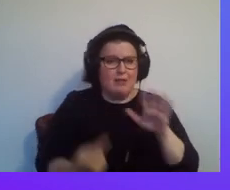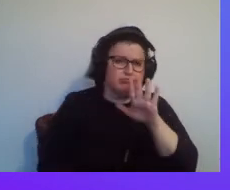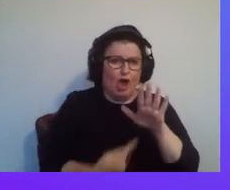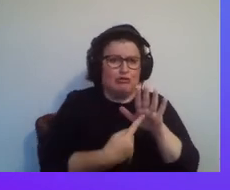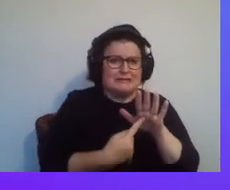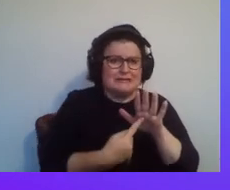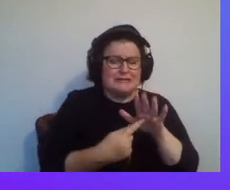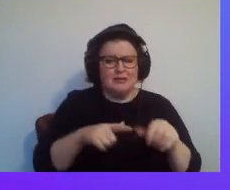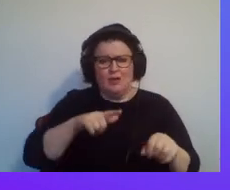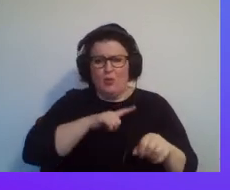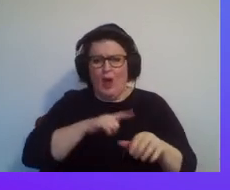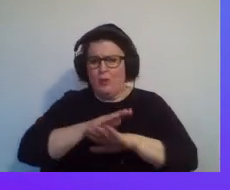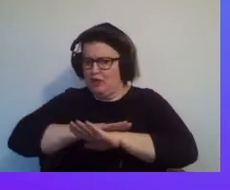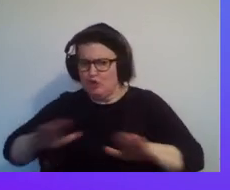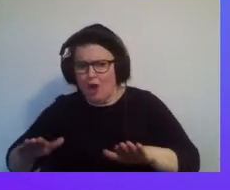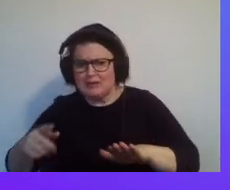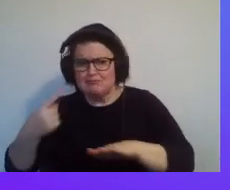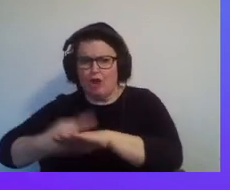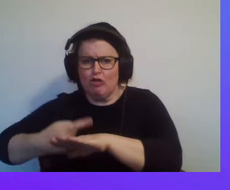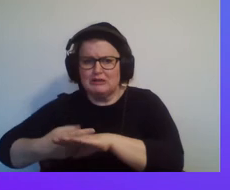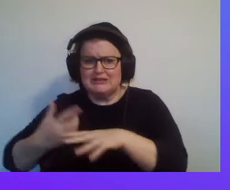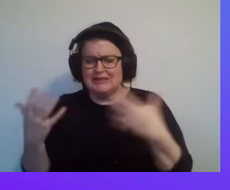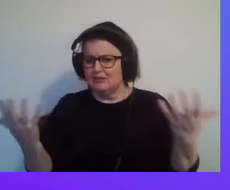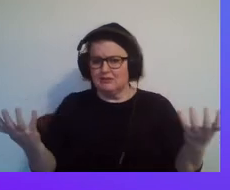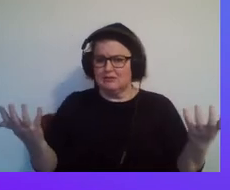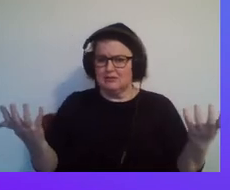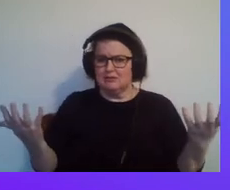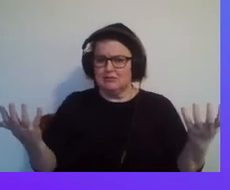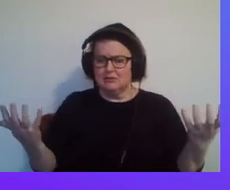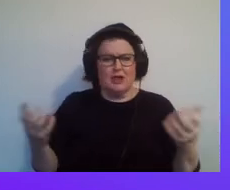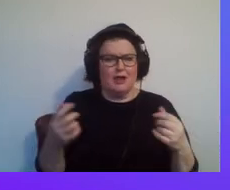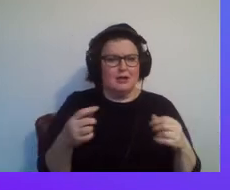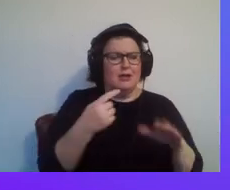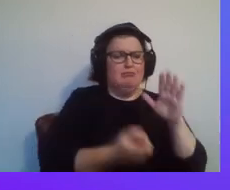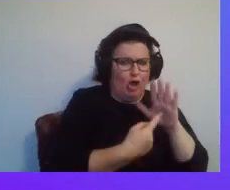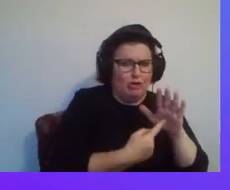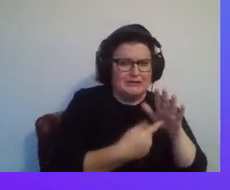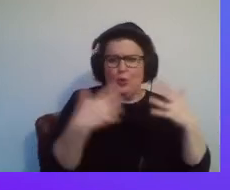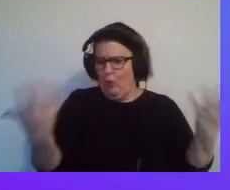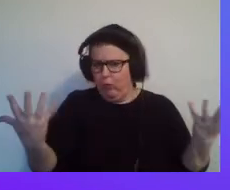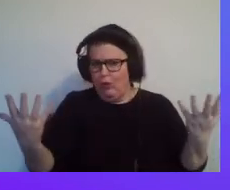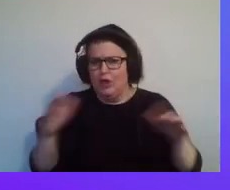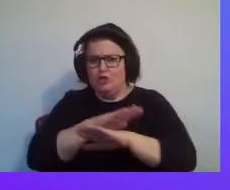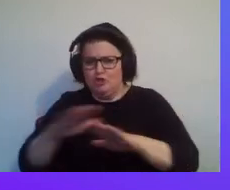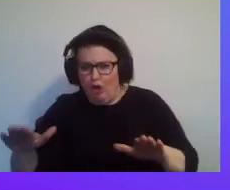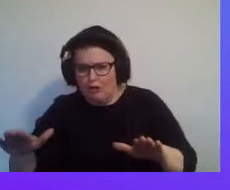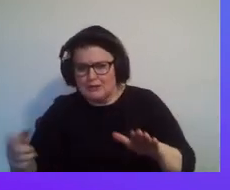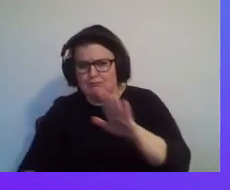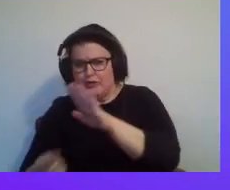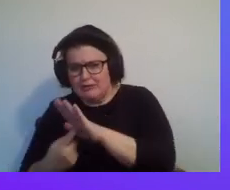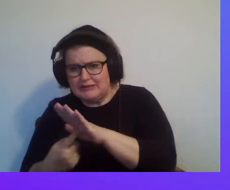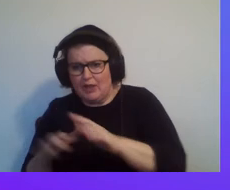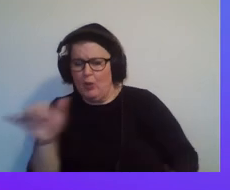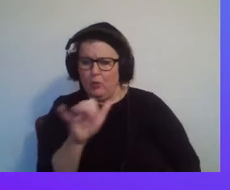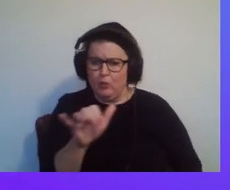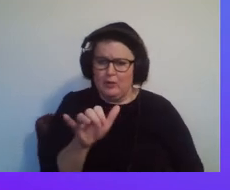know, why are we not prioritized? See, it just goes to show just how varied the opinions are in the community. But I go back to